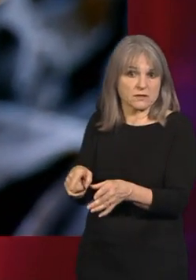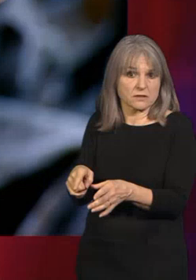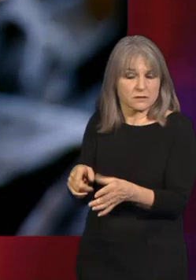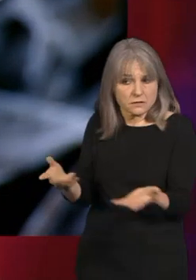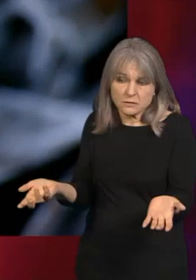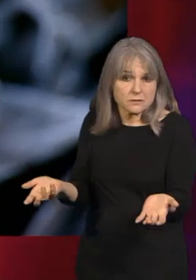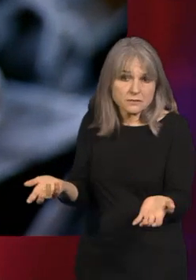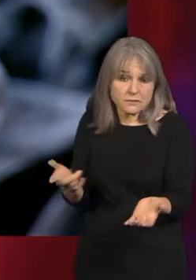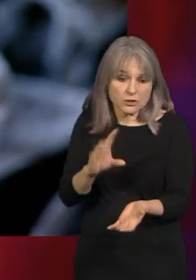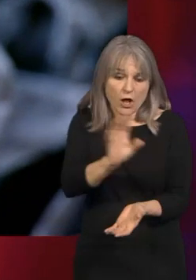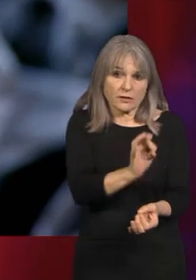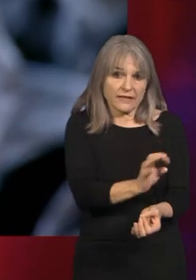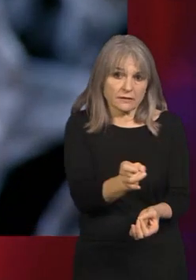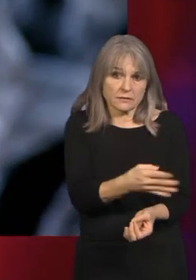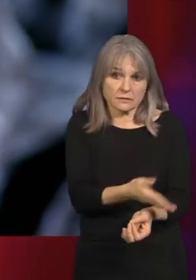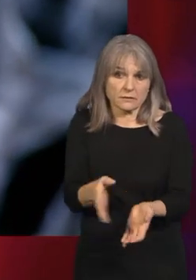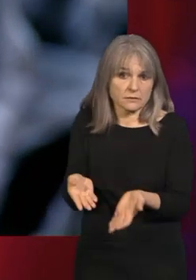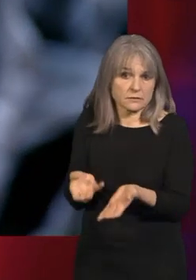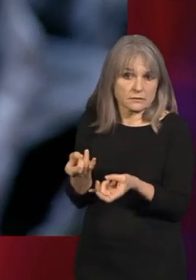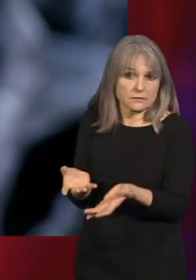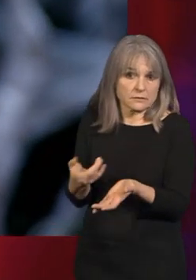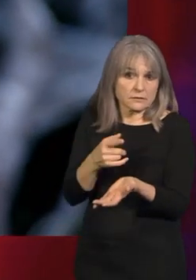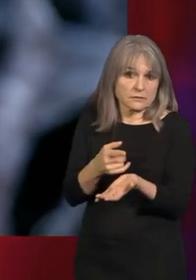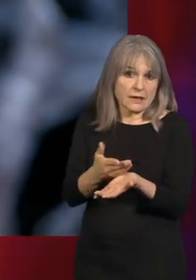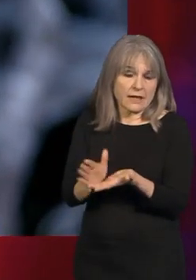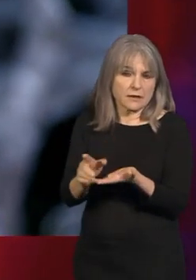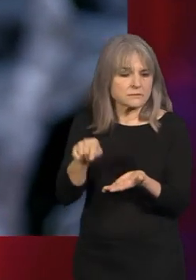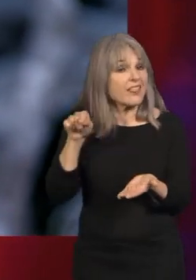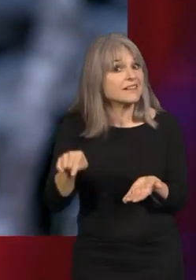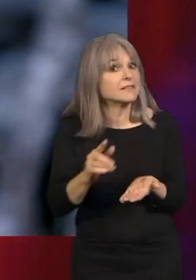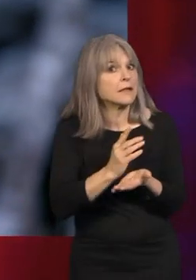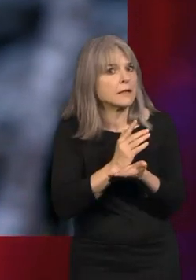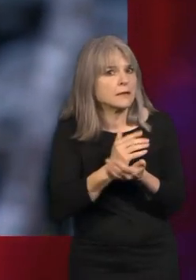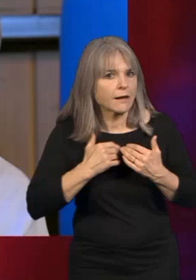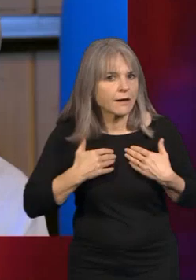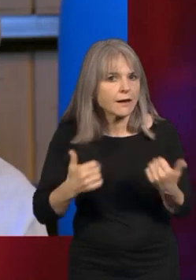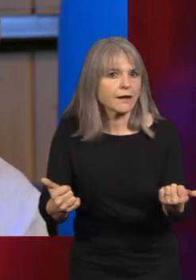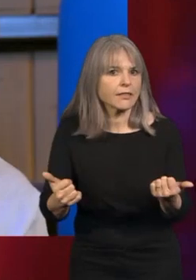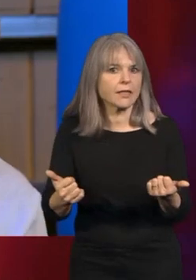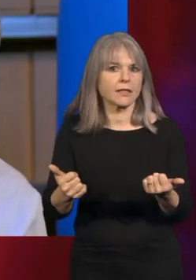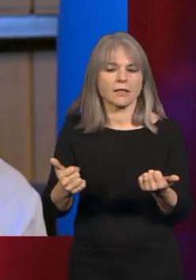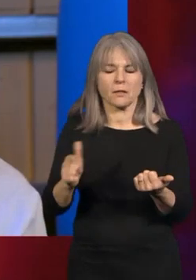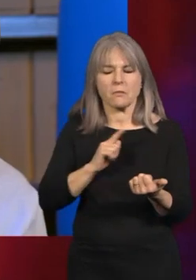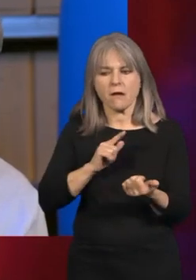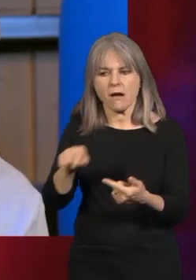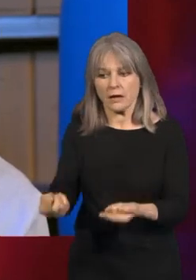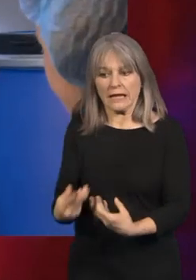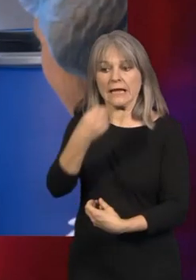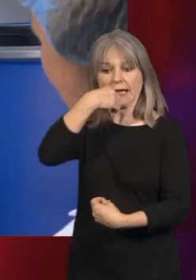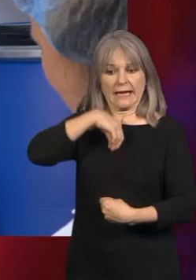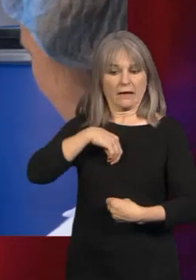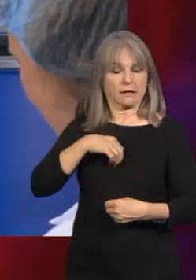healthier because it doesn't affect the hormones that raise blood pressure. I want you to take a piece and I actually want you to lick